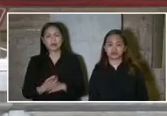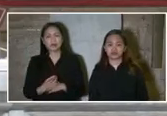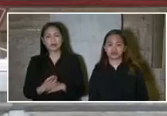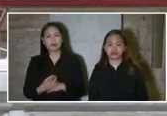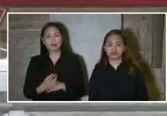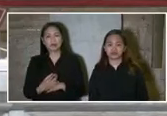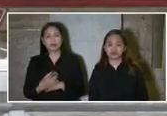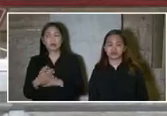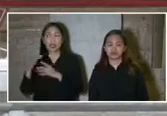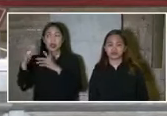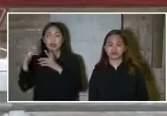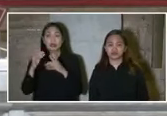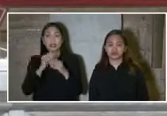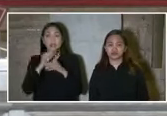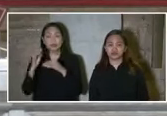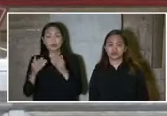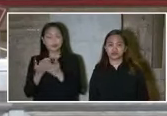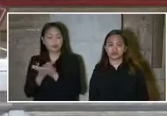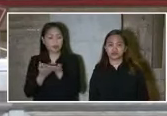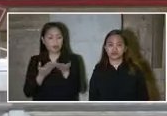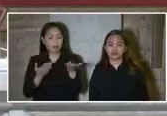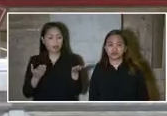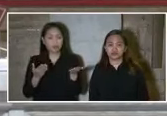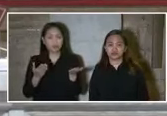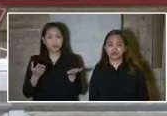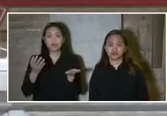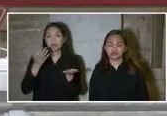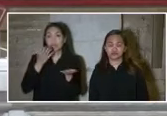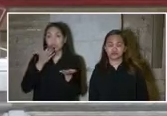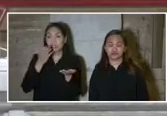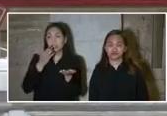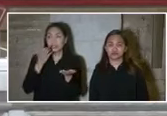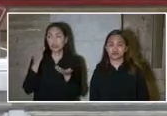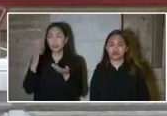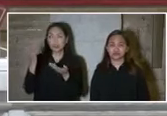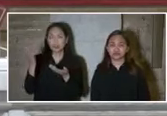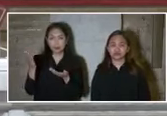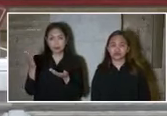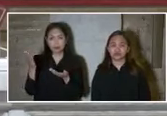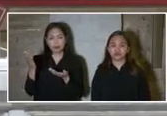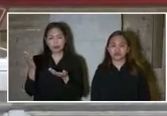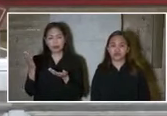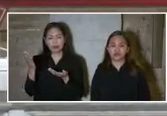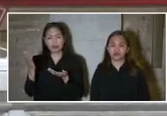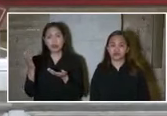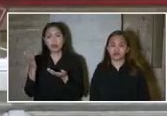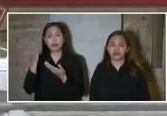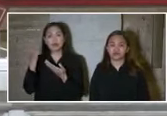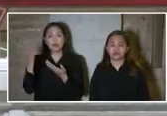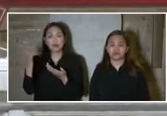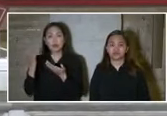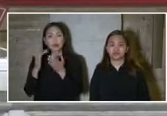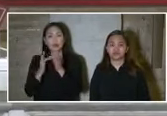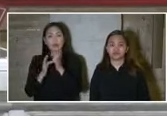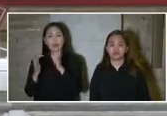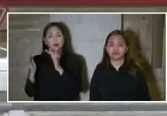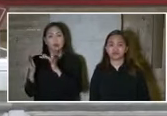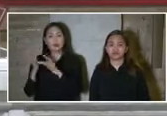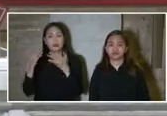"Take this, all of you, and eat of it, for this